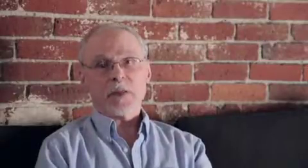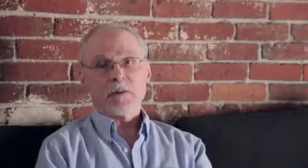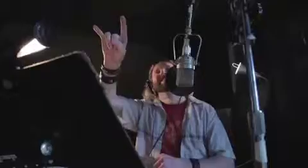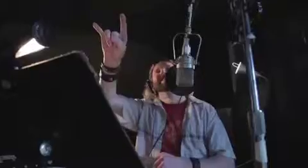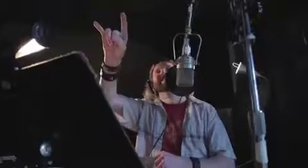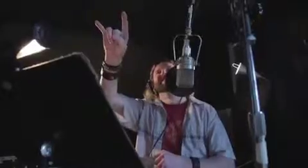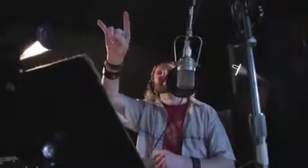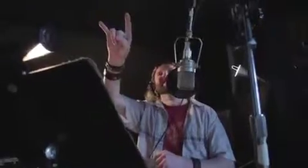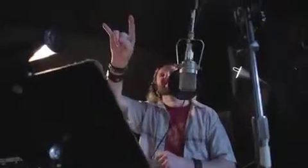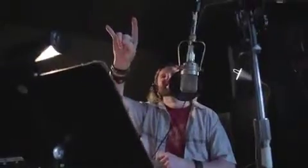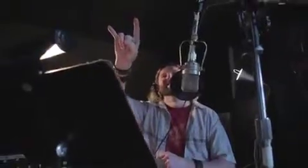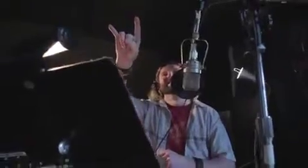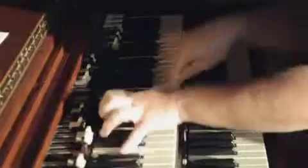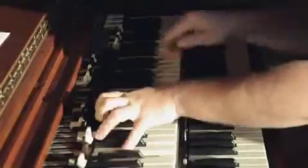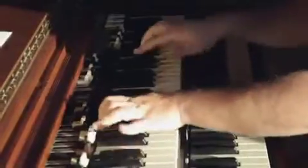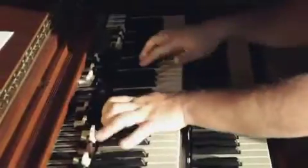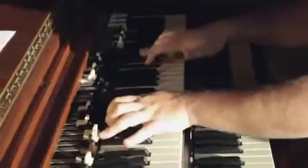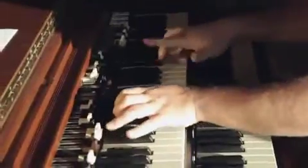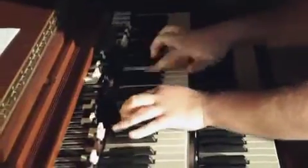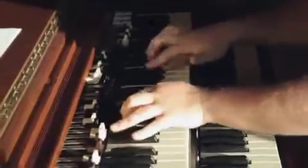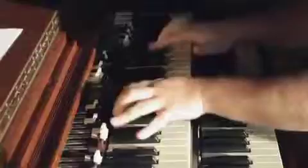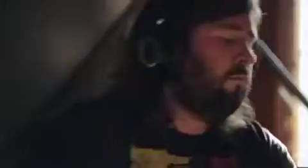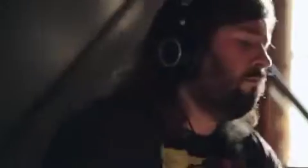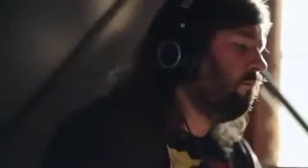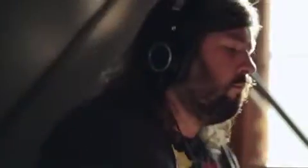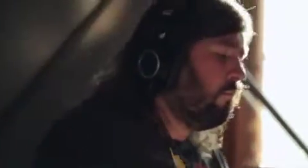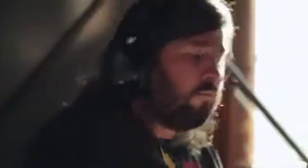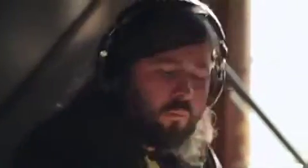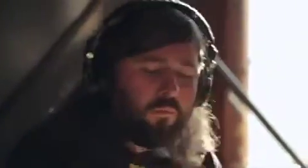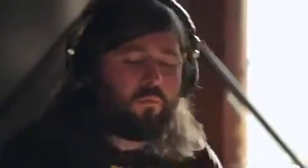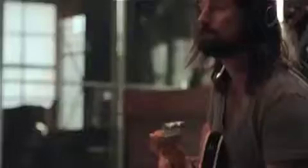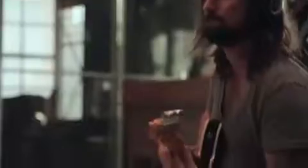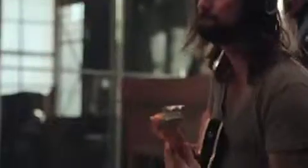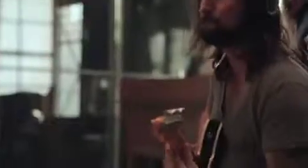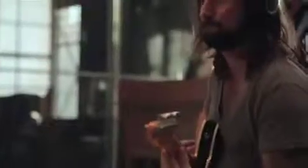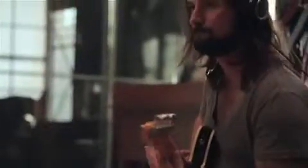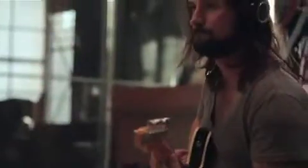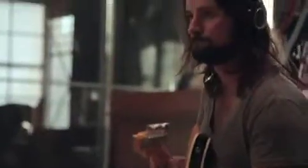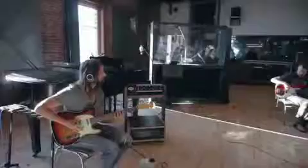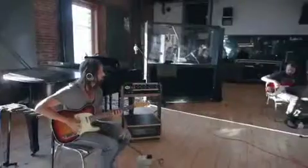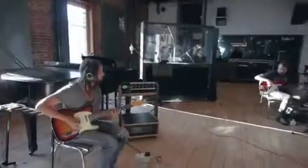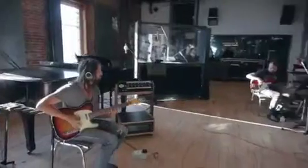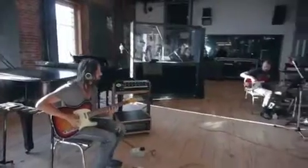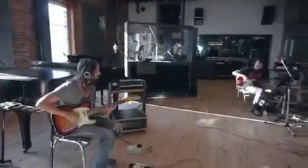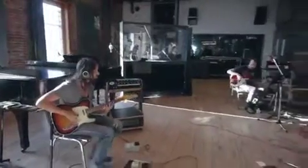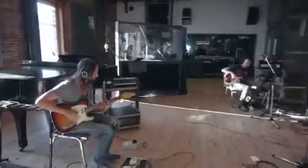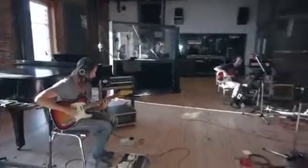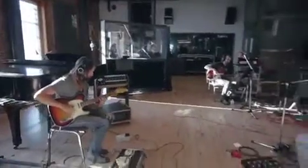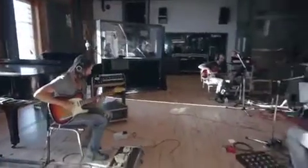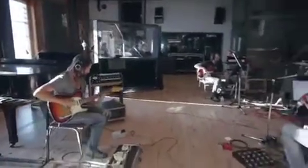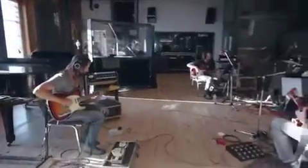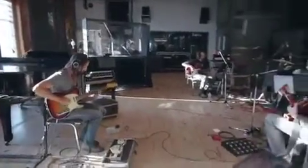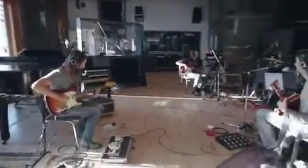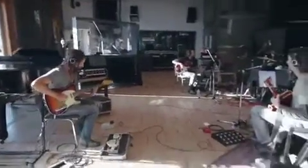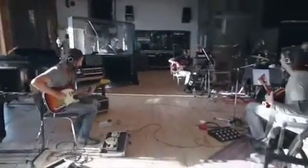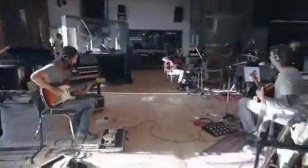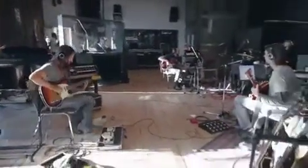performing. VAMS opens up that door for music, and you can really change people's lives actually, when